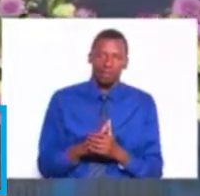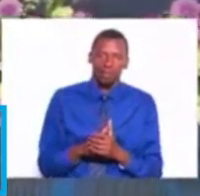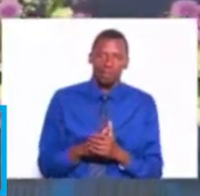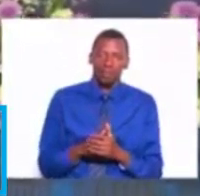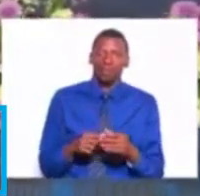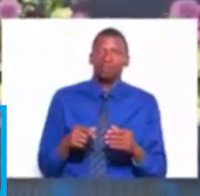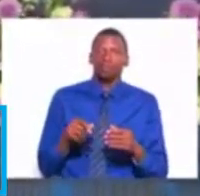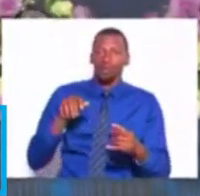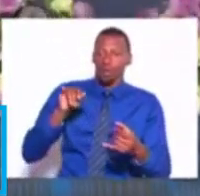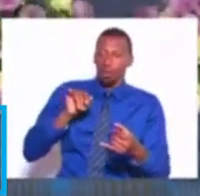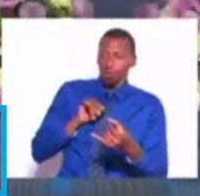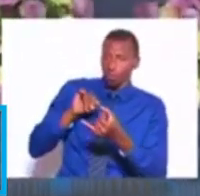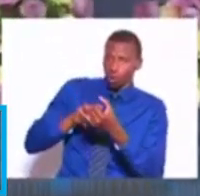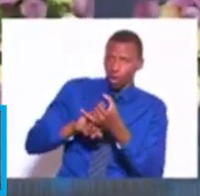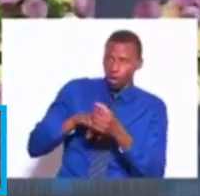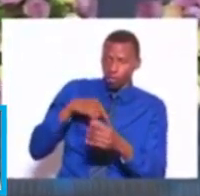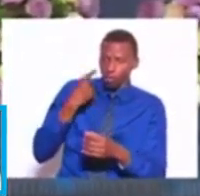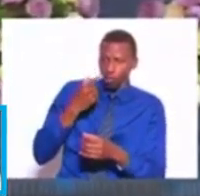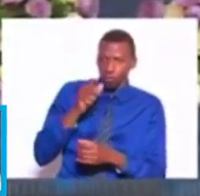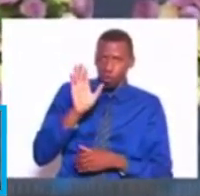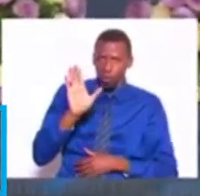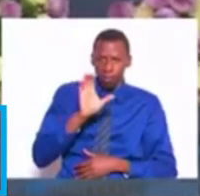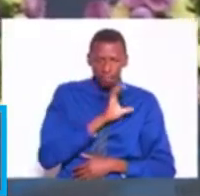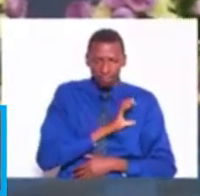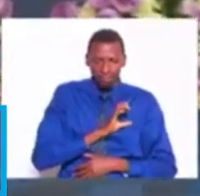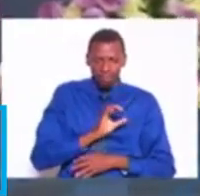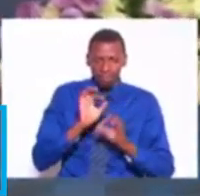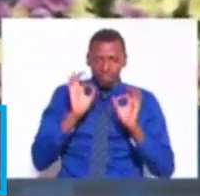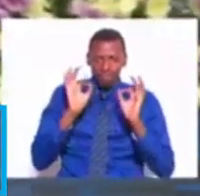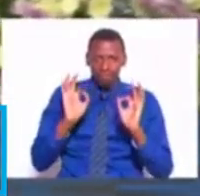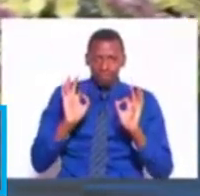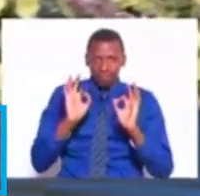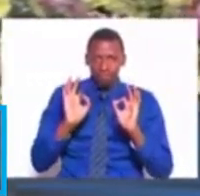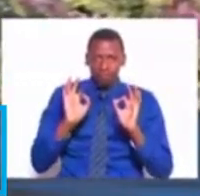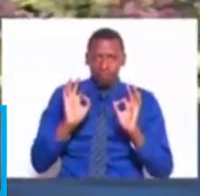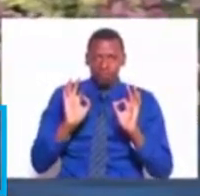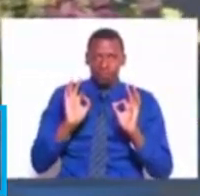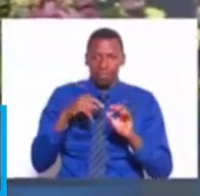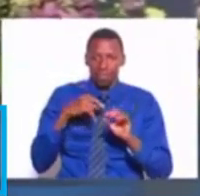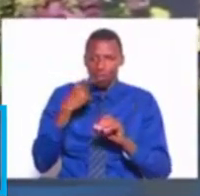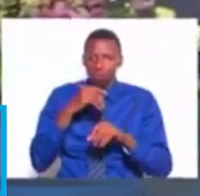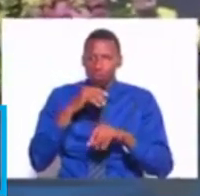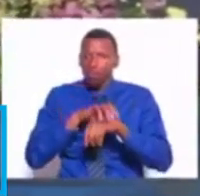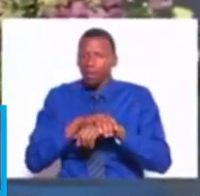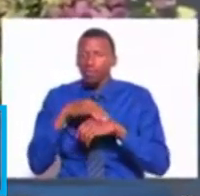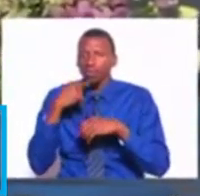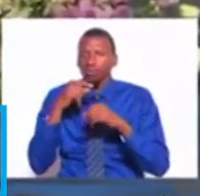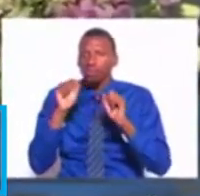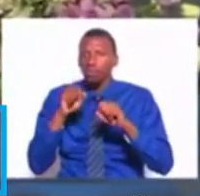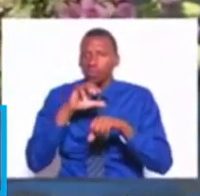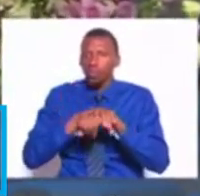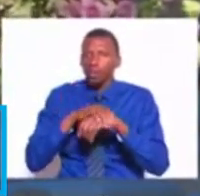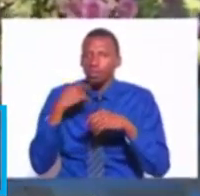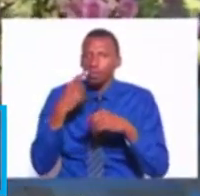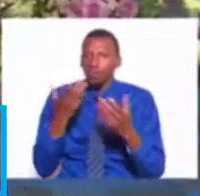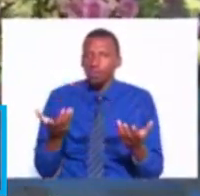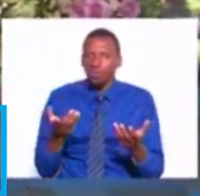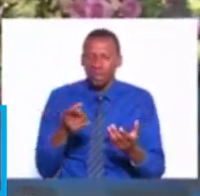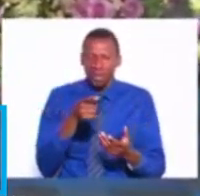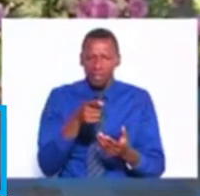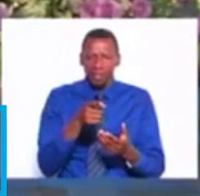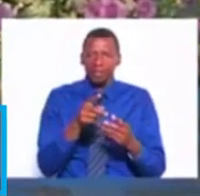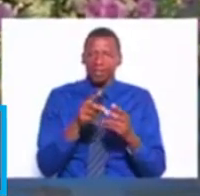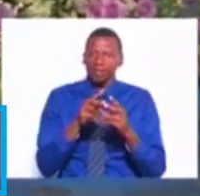A wife of noble character. Who can find? She is